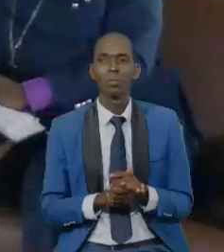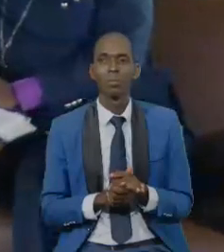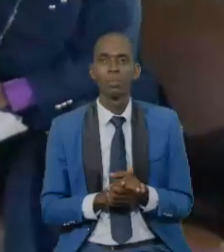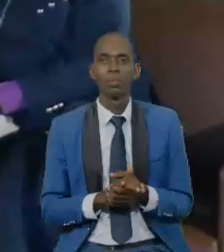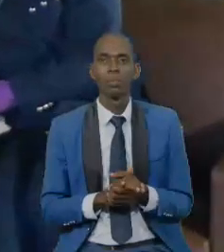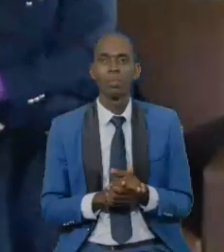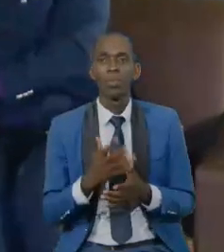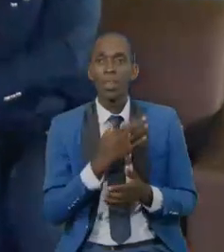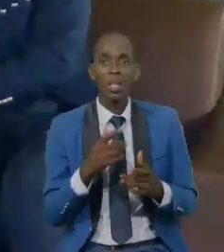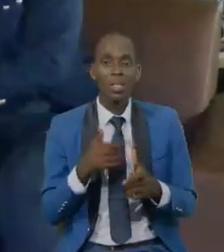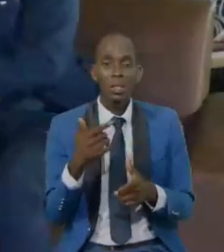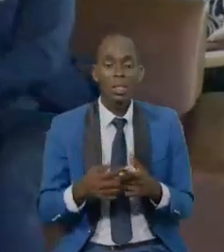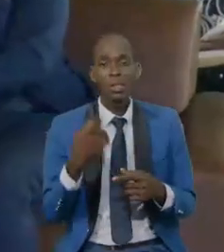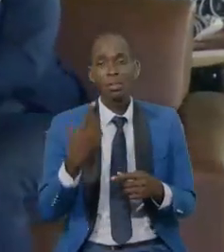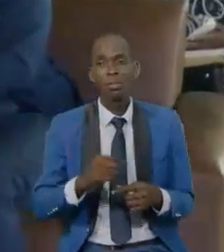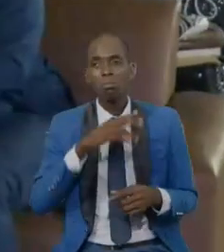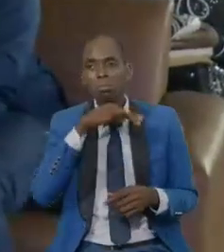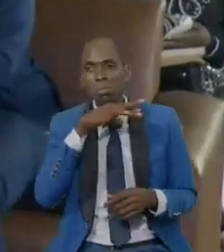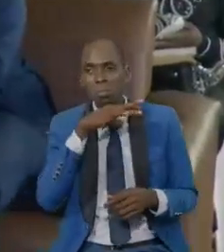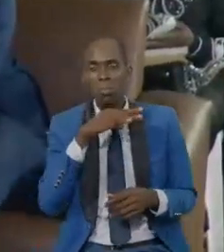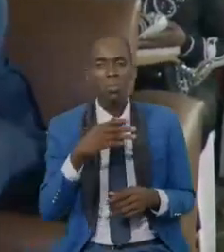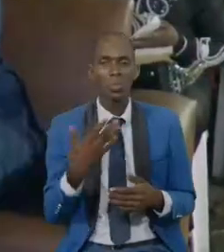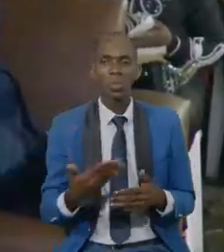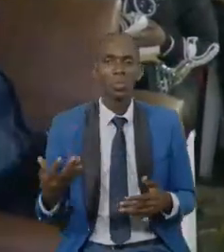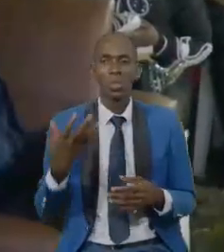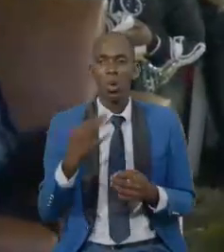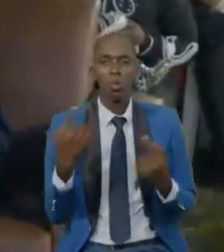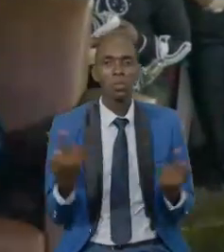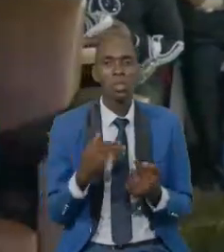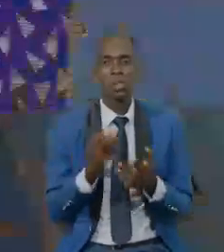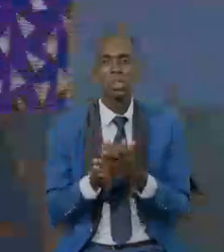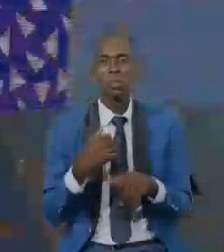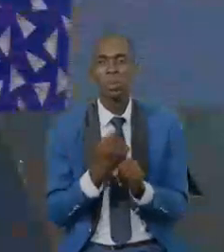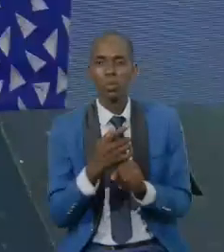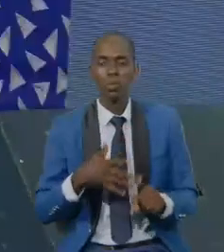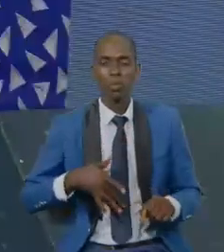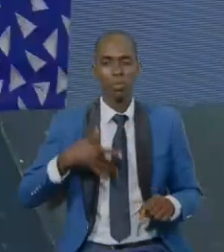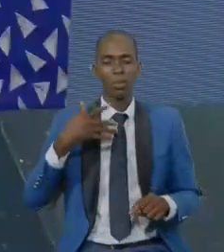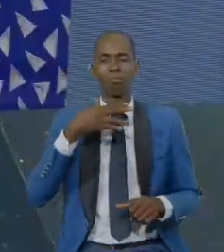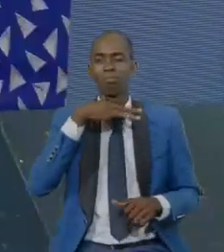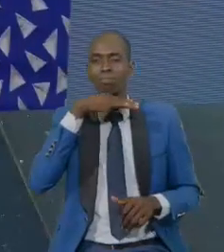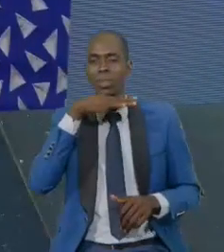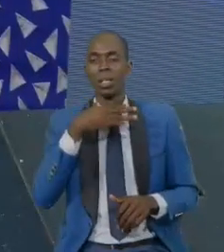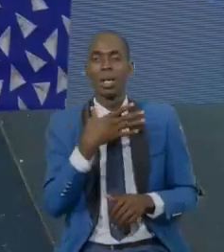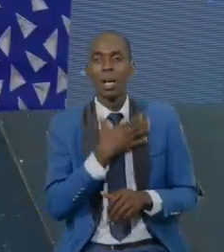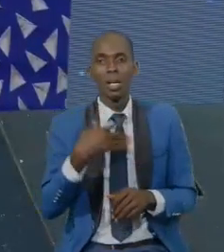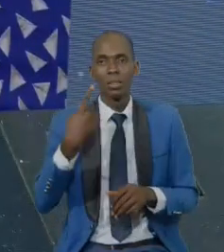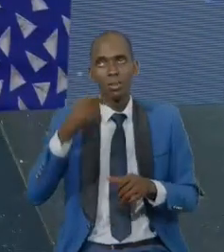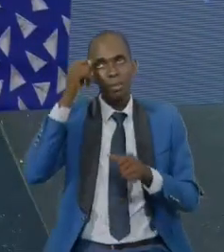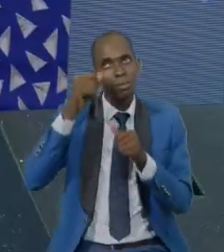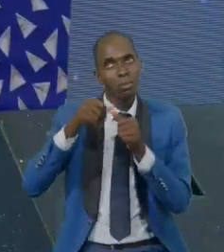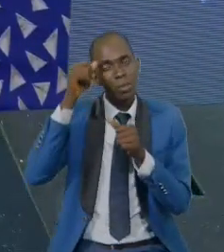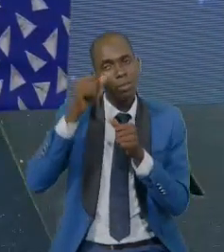And then the pollution of sin that made you feel dirty, and the remembrance of those sins,